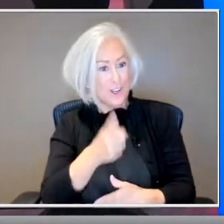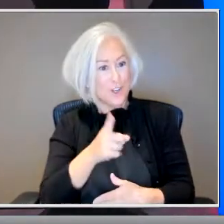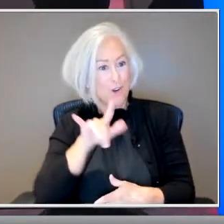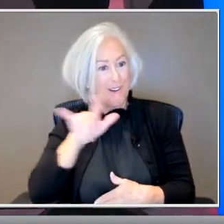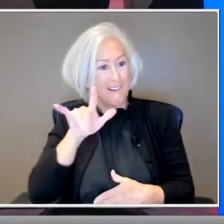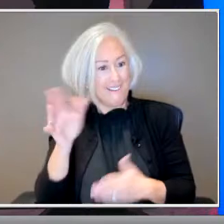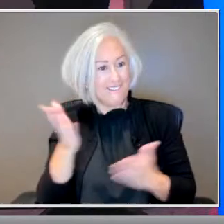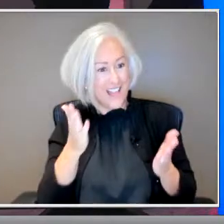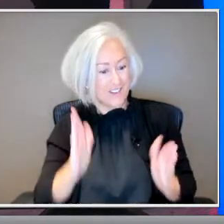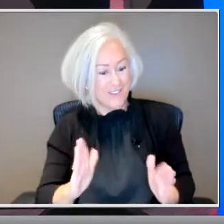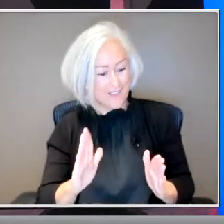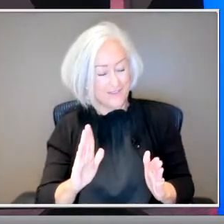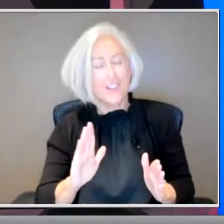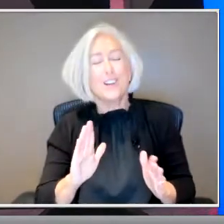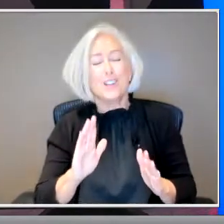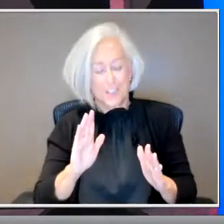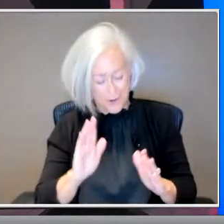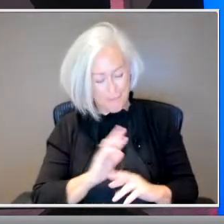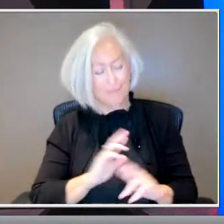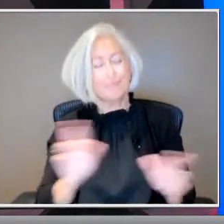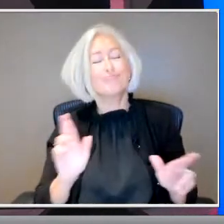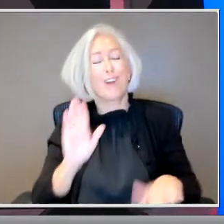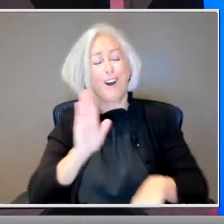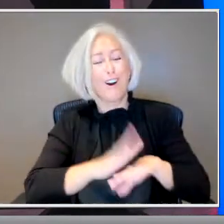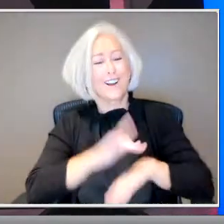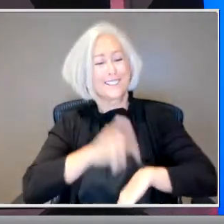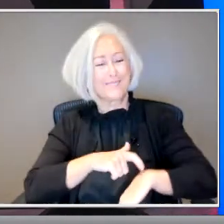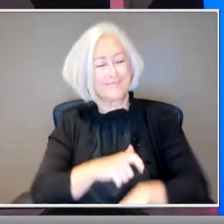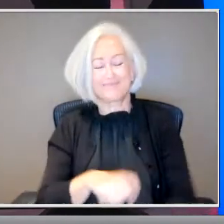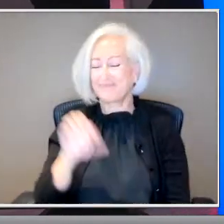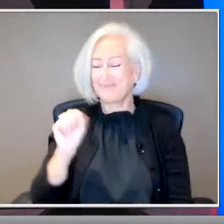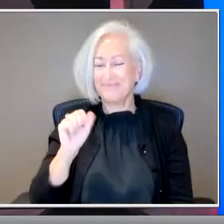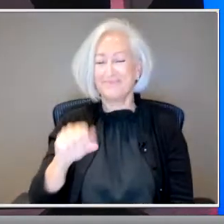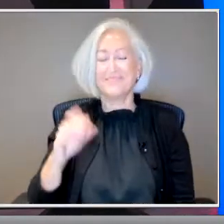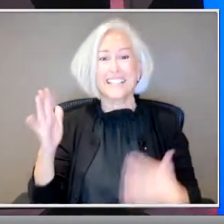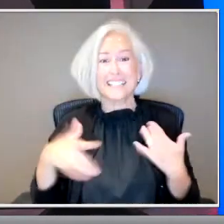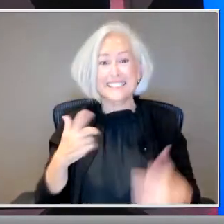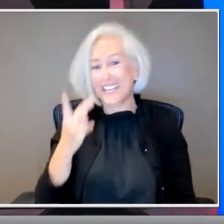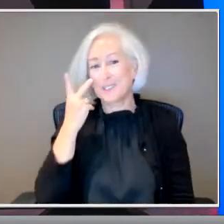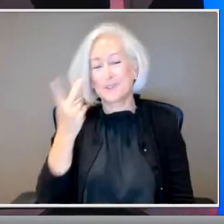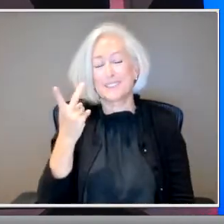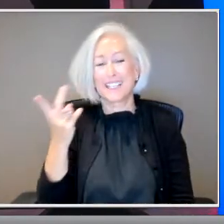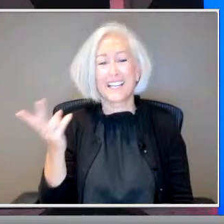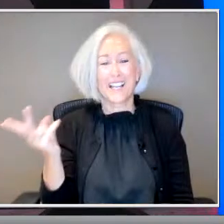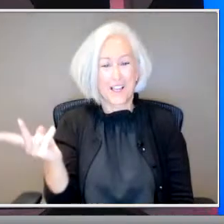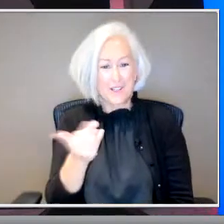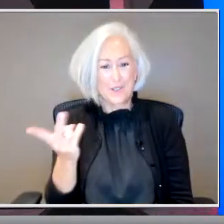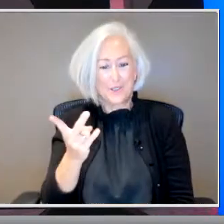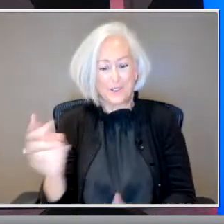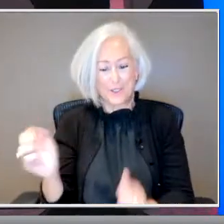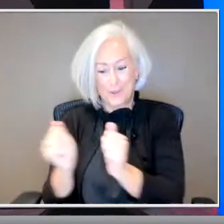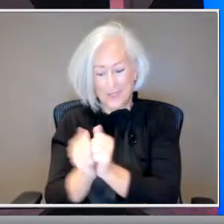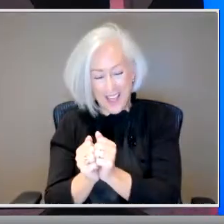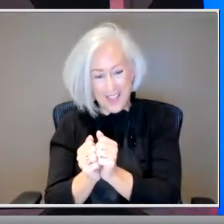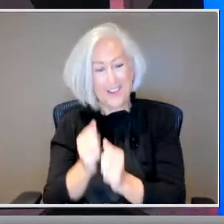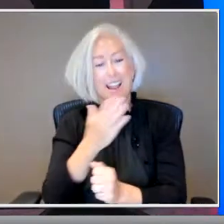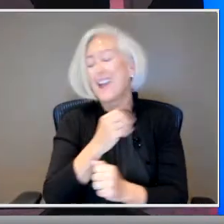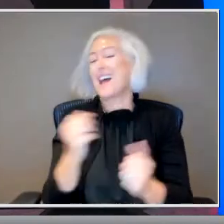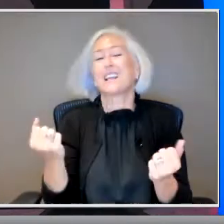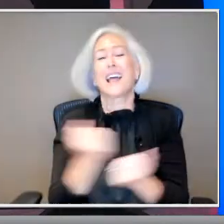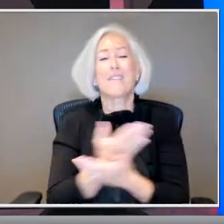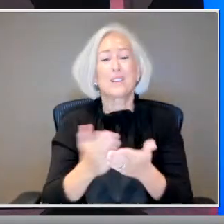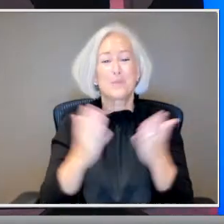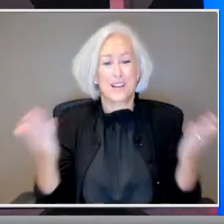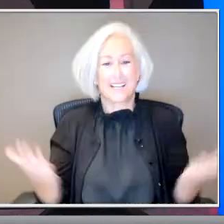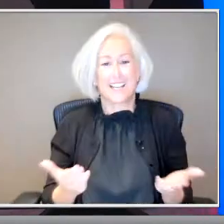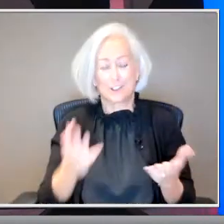time. To It's so exciting to see you both back together and to have everyone here on this journey. Now,